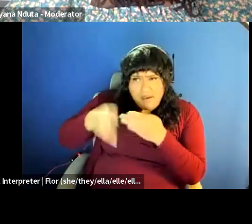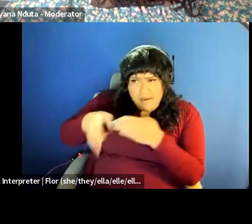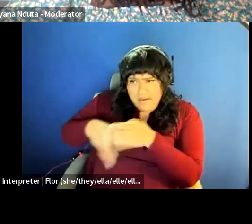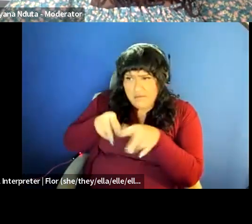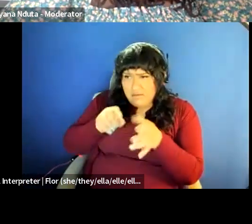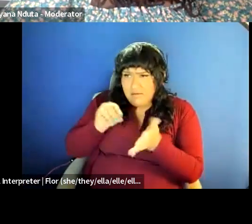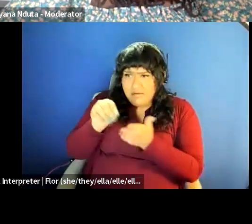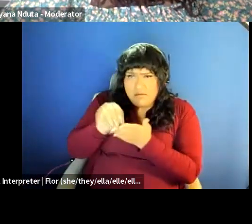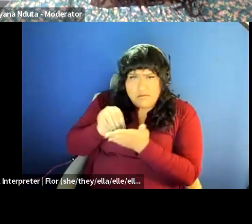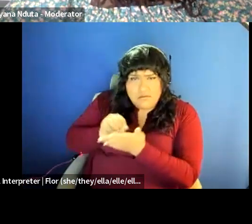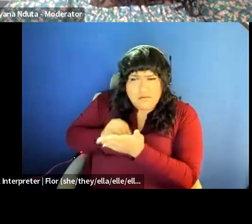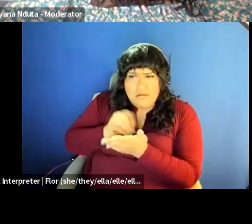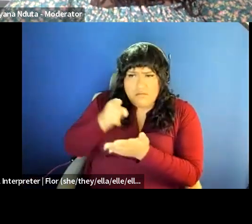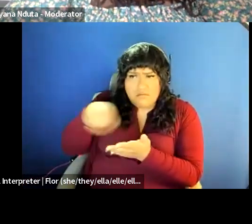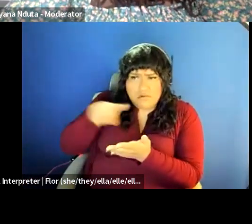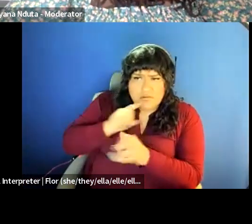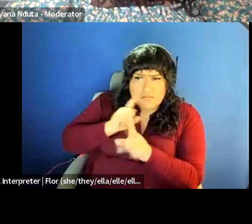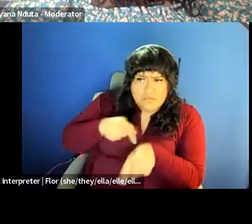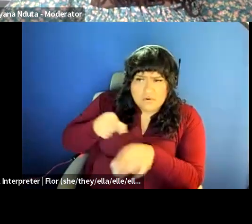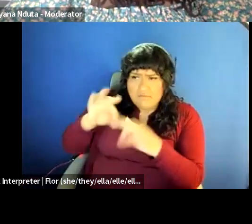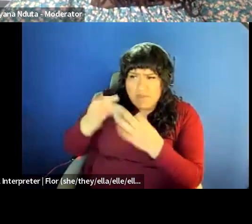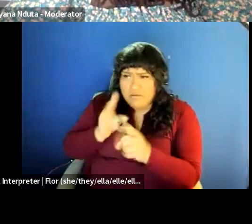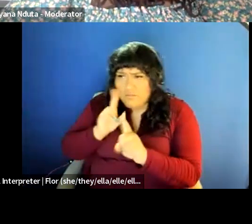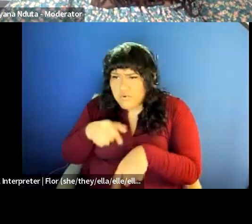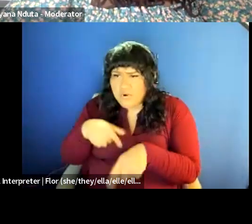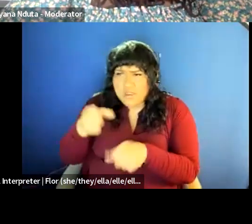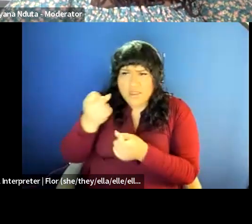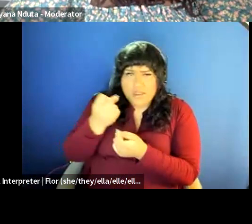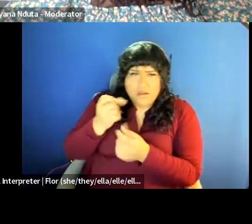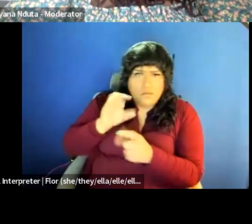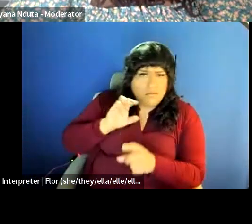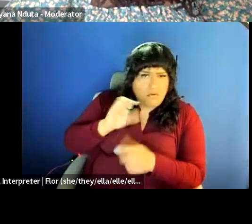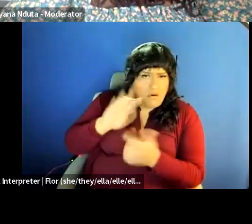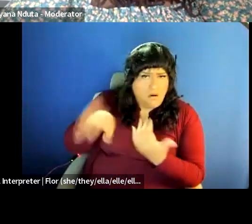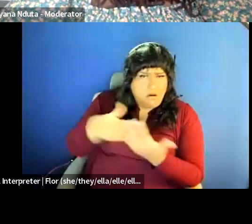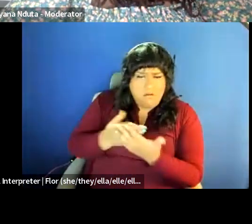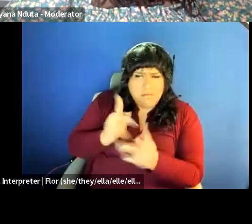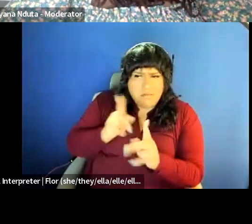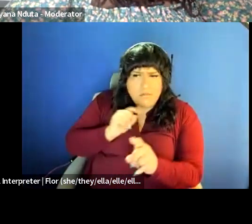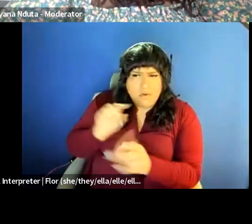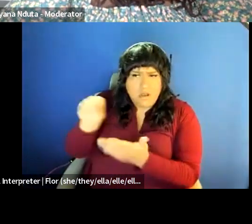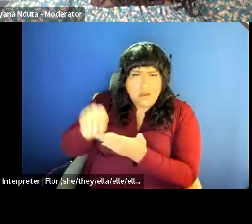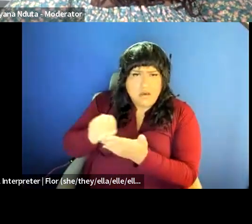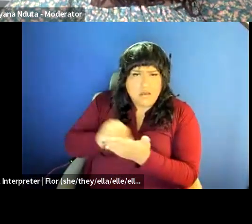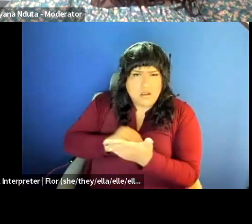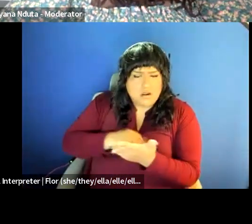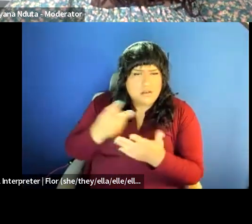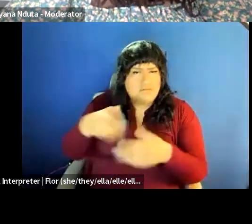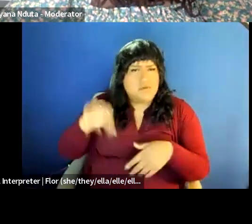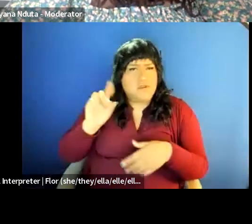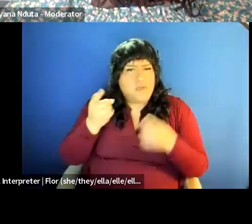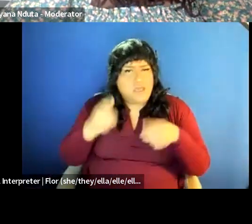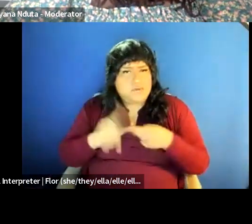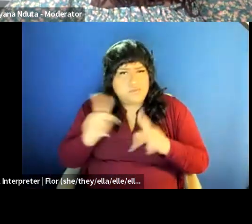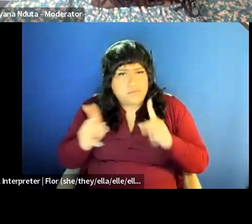they report? What do their families report? Like, put everybody at the table and let's find out what's happening to people. We're not doing that at all now. The data's